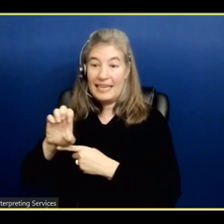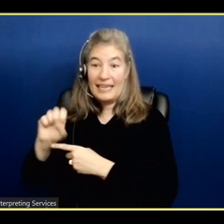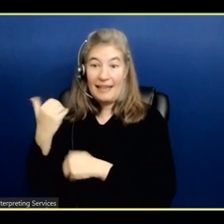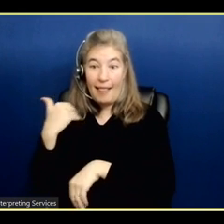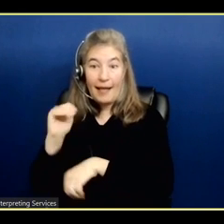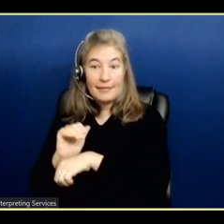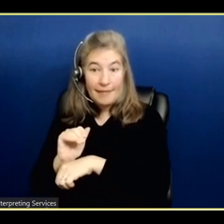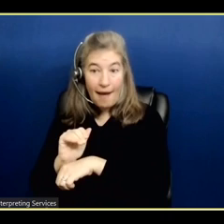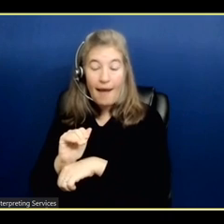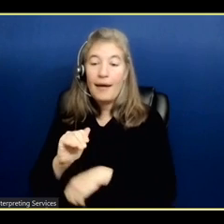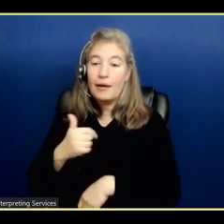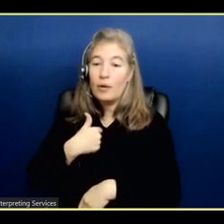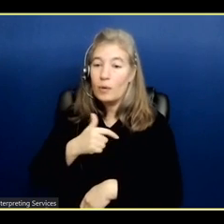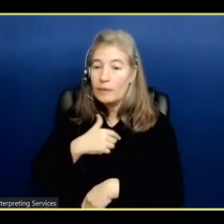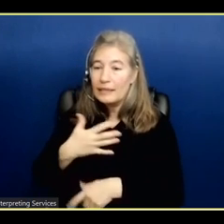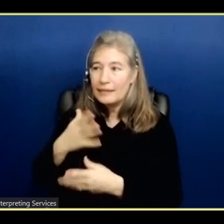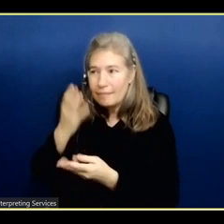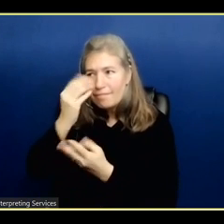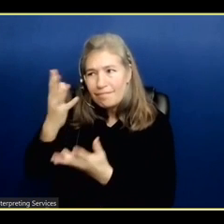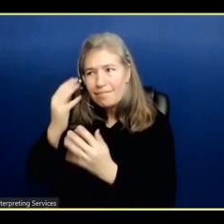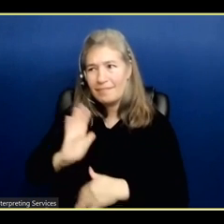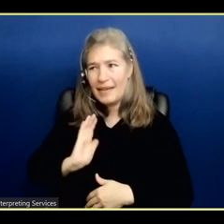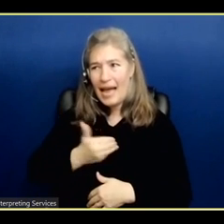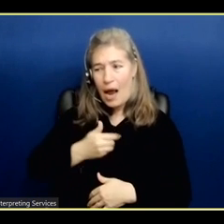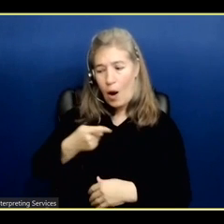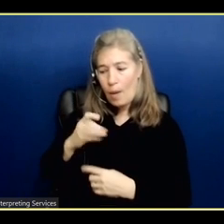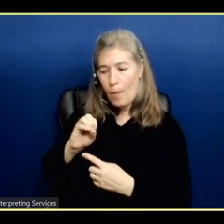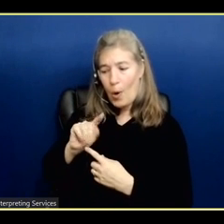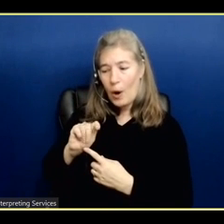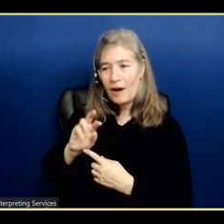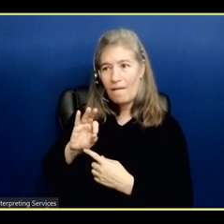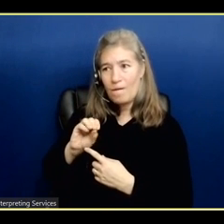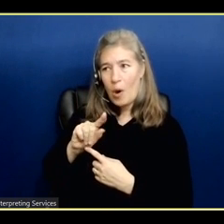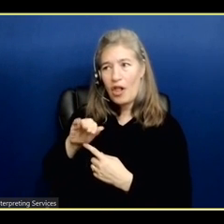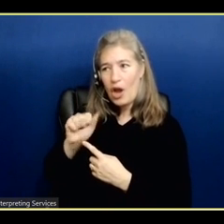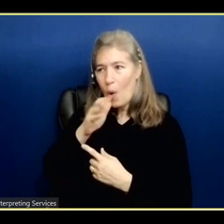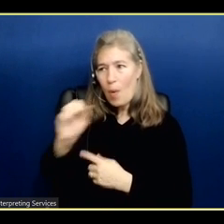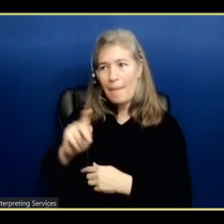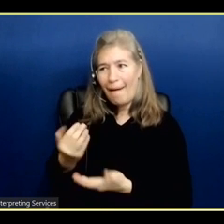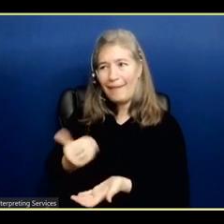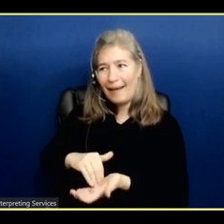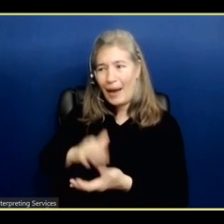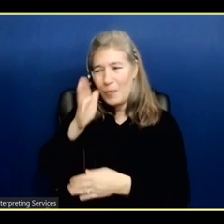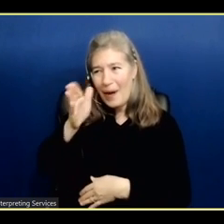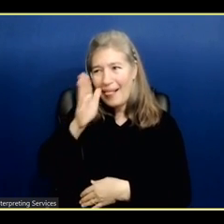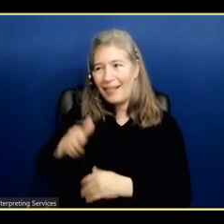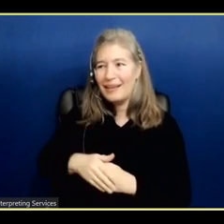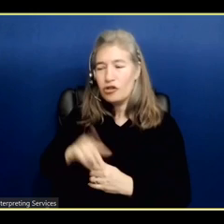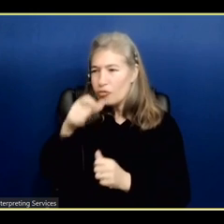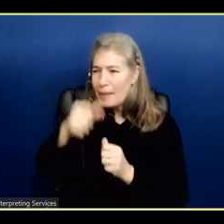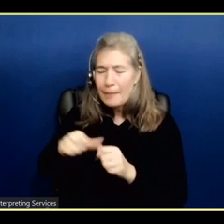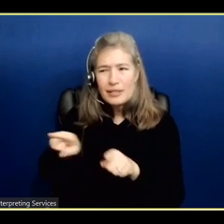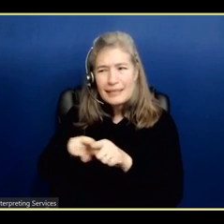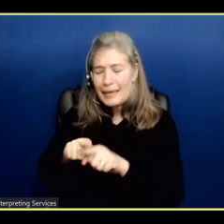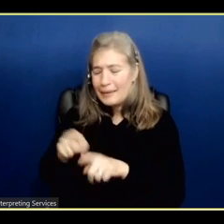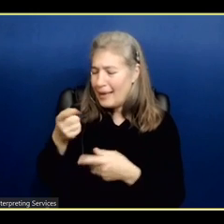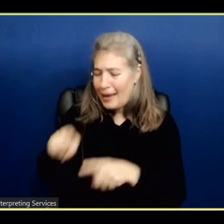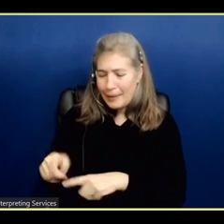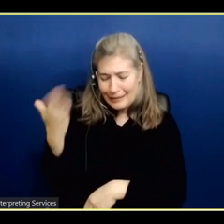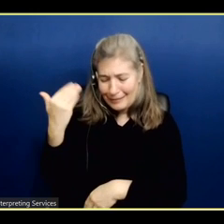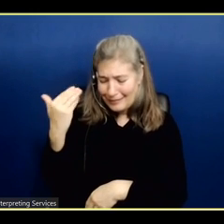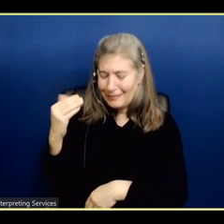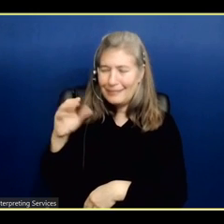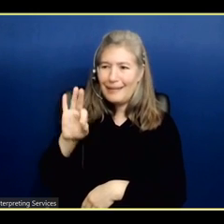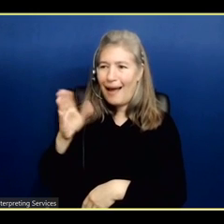made the case that, you know, our portfolio will come back. It's going to come back. It came back after 9/11. It came back after